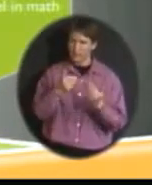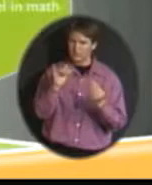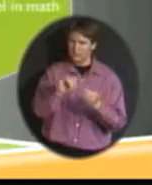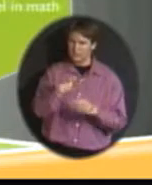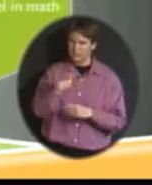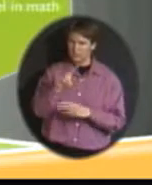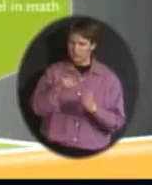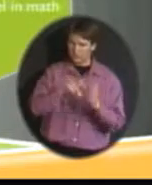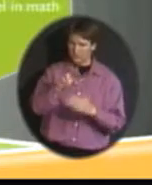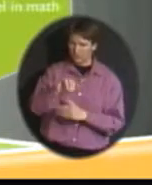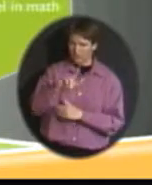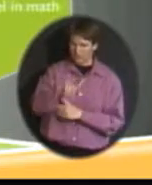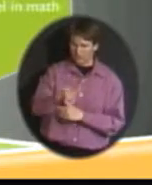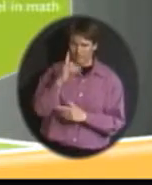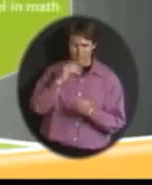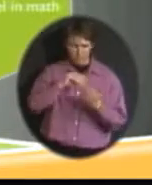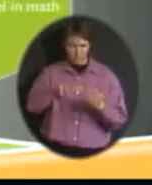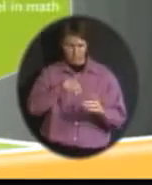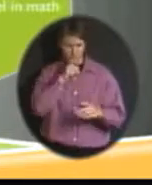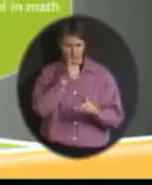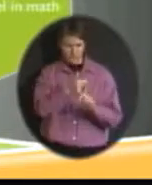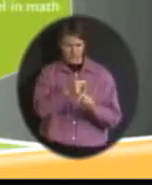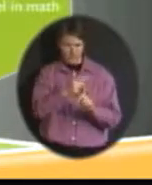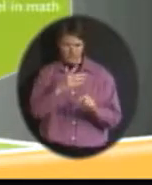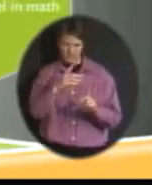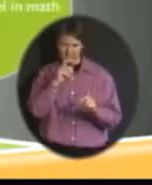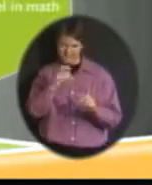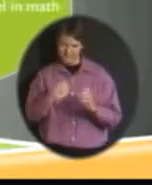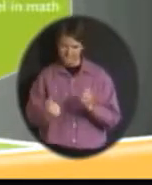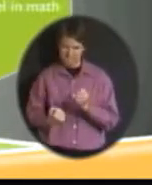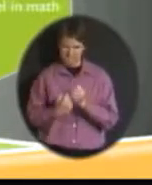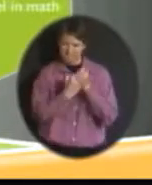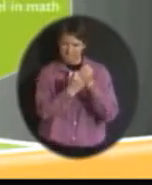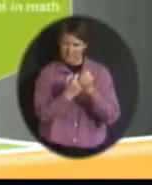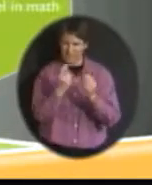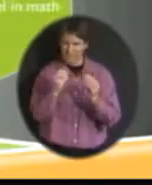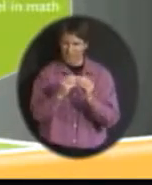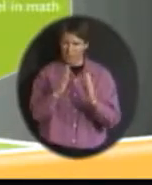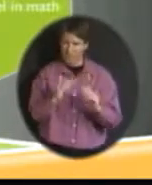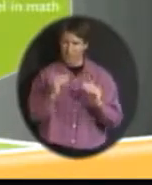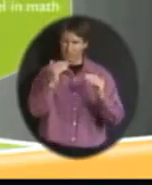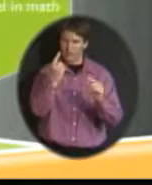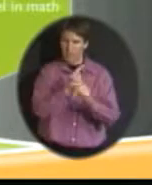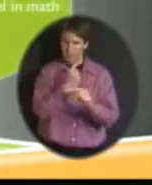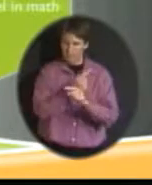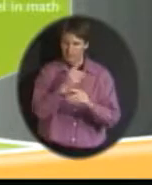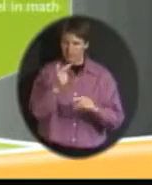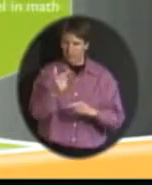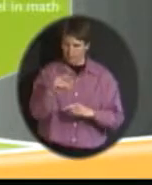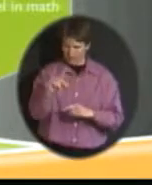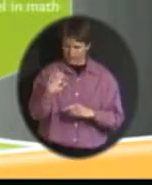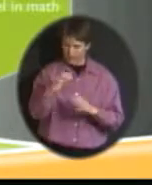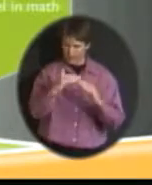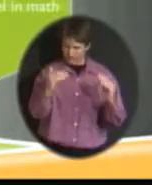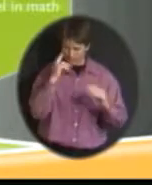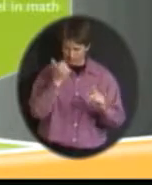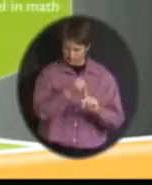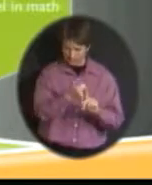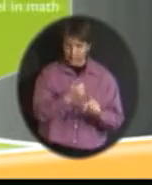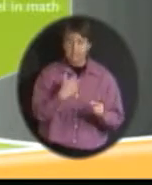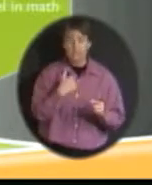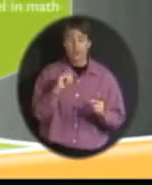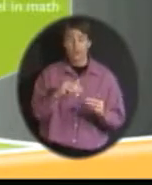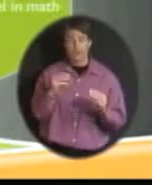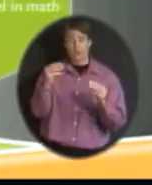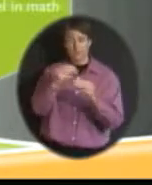it's for students that are performing below grade level to try to give them that extra boost for the next school year. And then we have Leap Ahead and Math Works, also